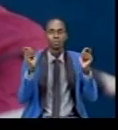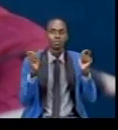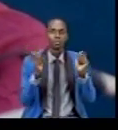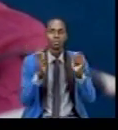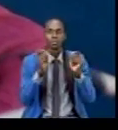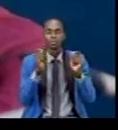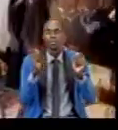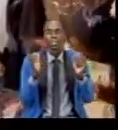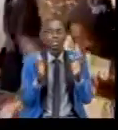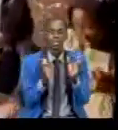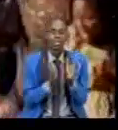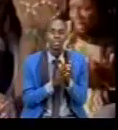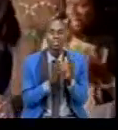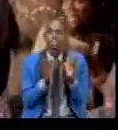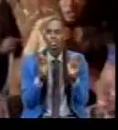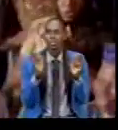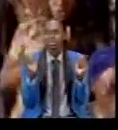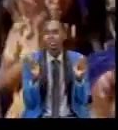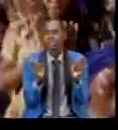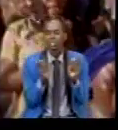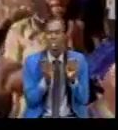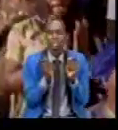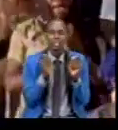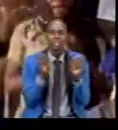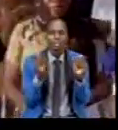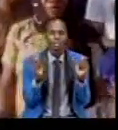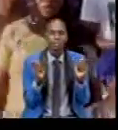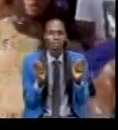Mighty God.